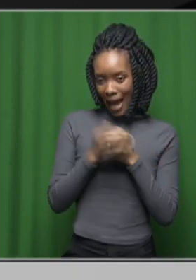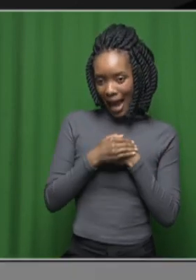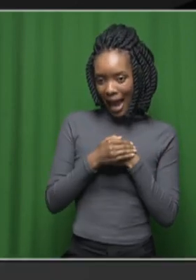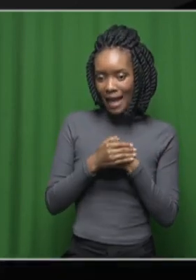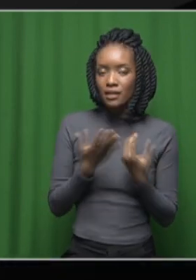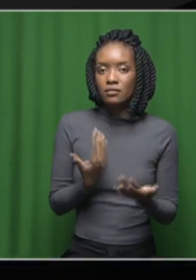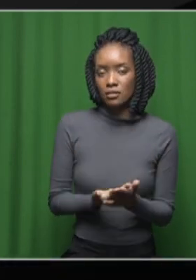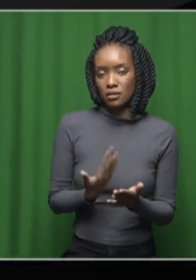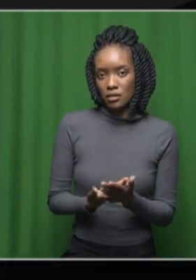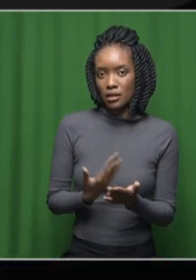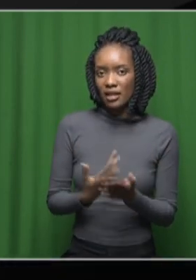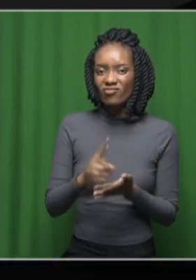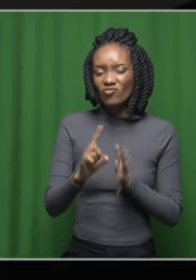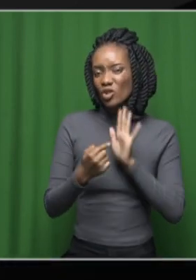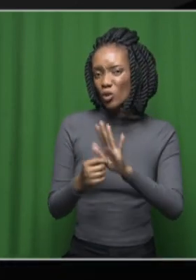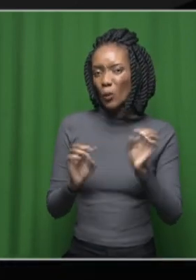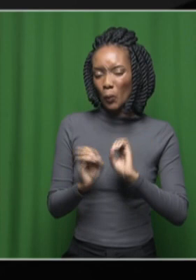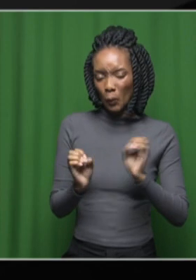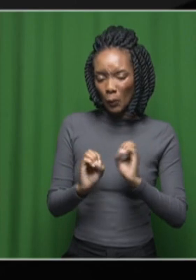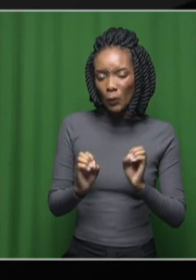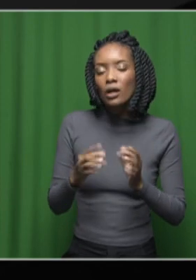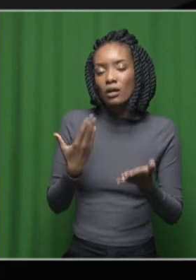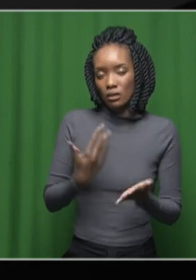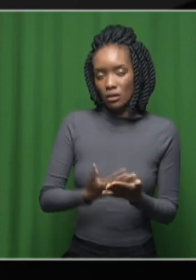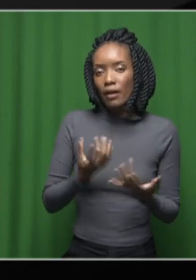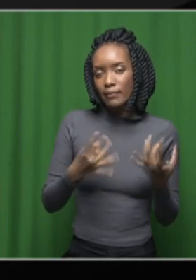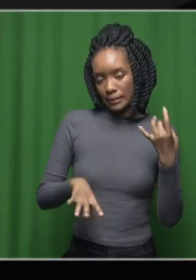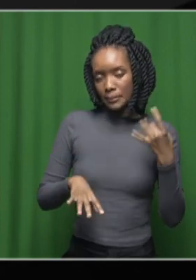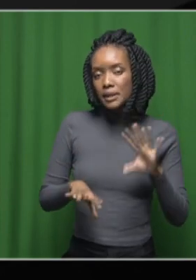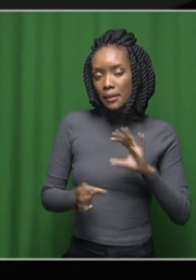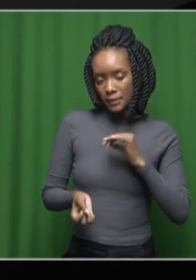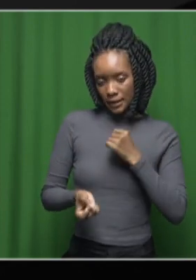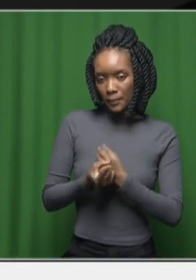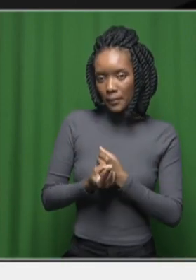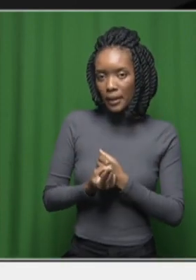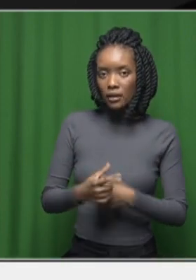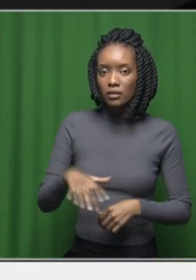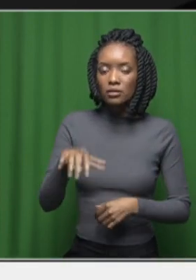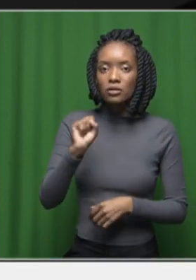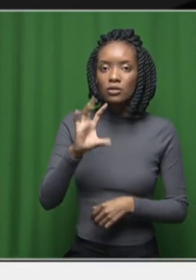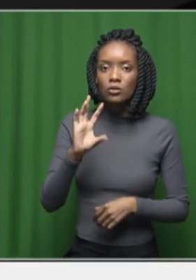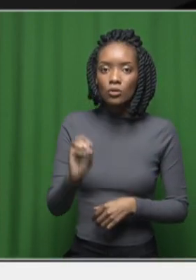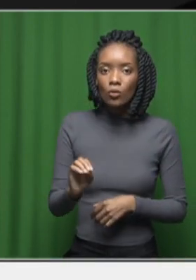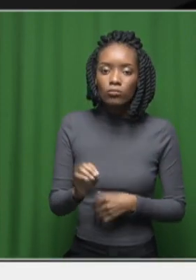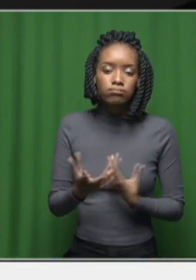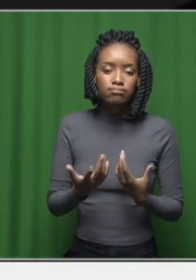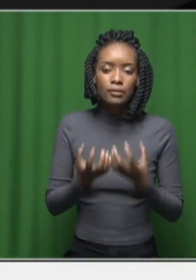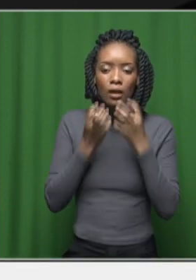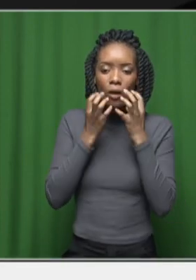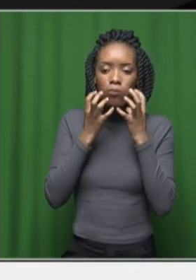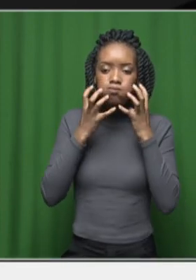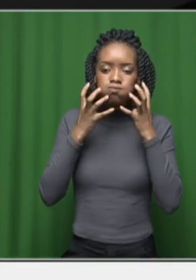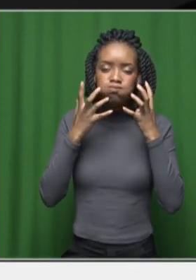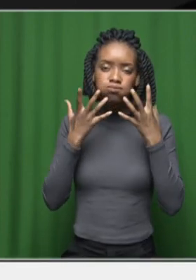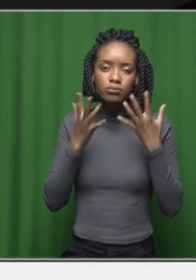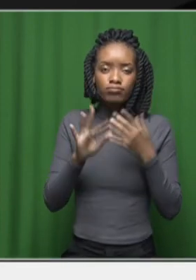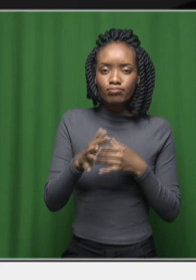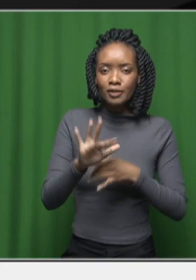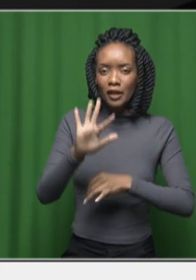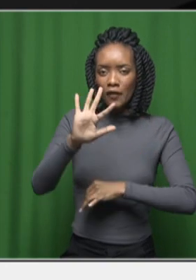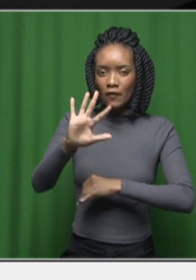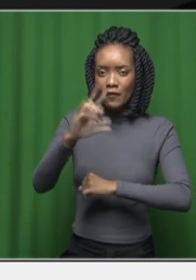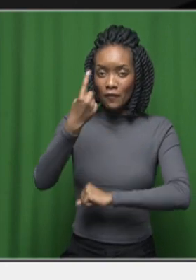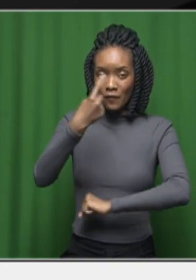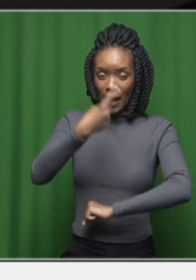without having any symptoms. And so they usually have swelling for about 5 days of the